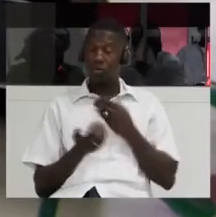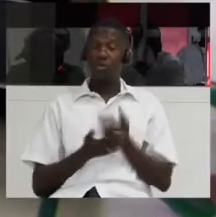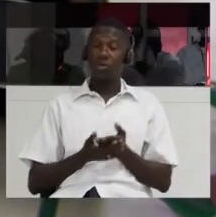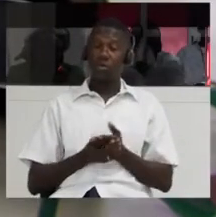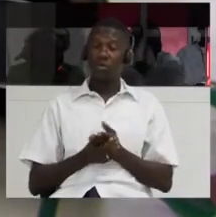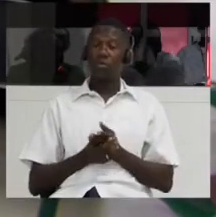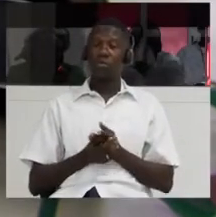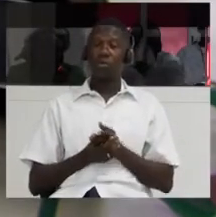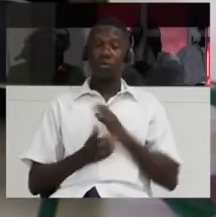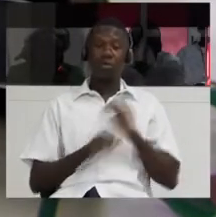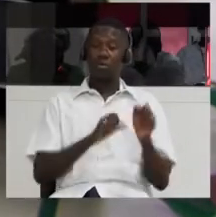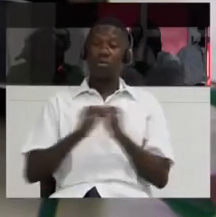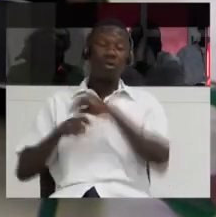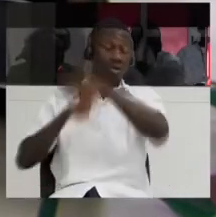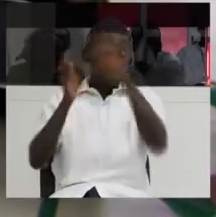all of them in the cells.